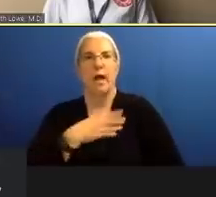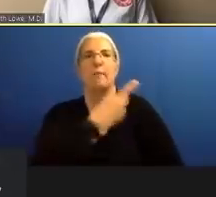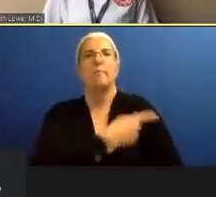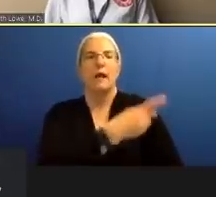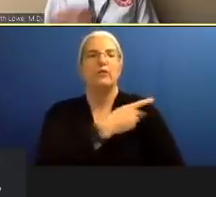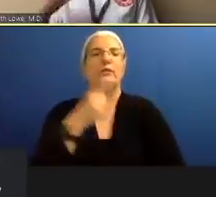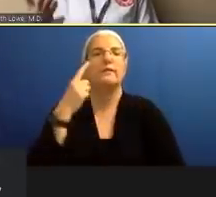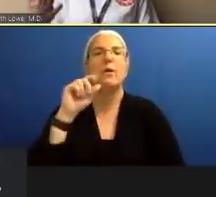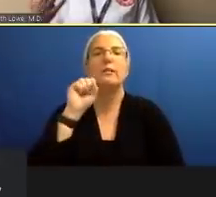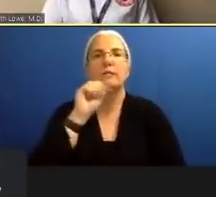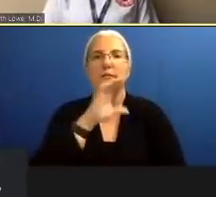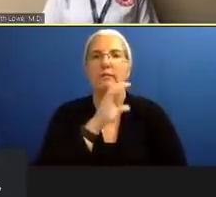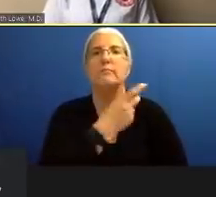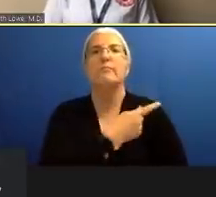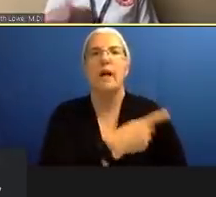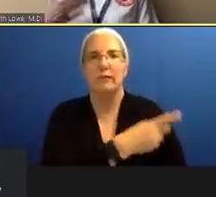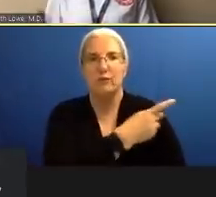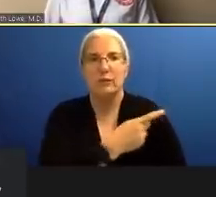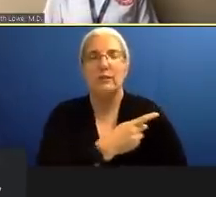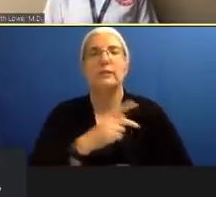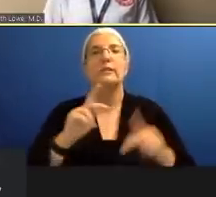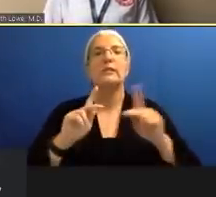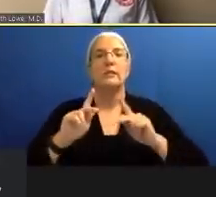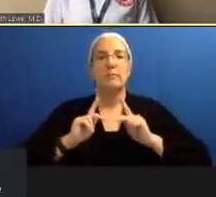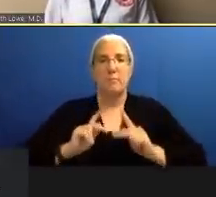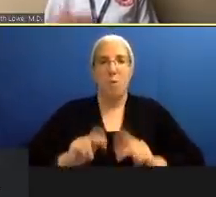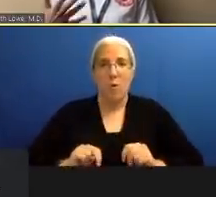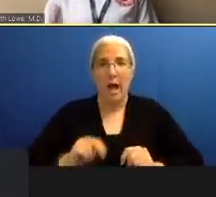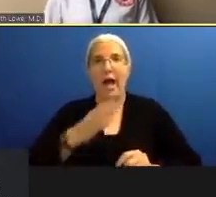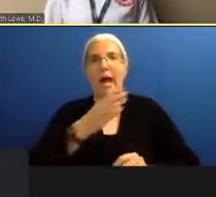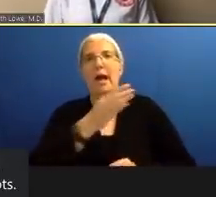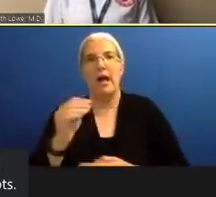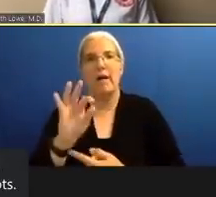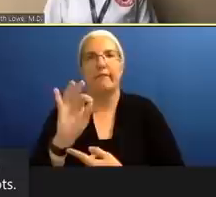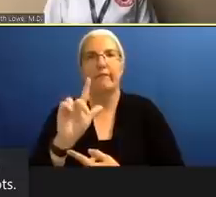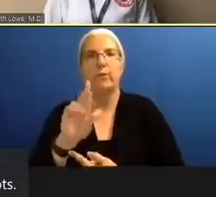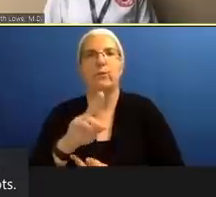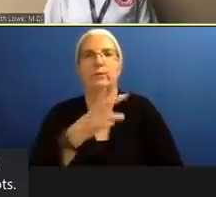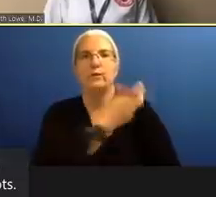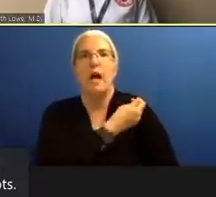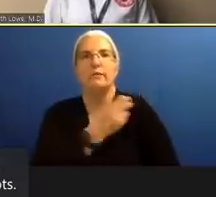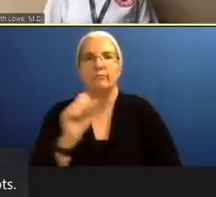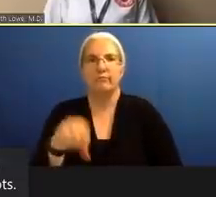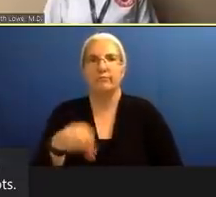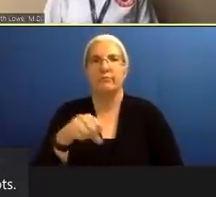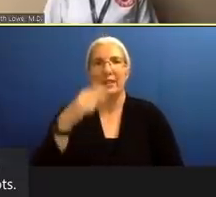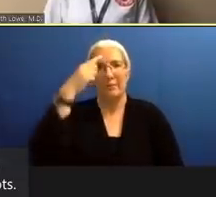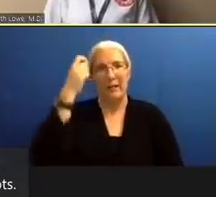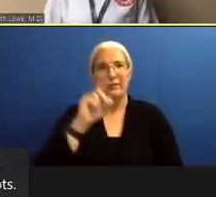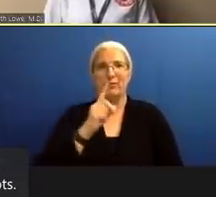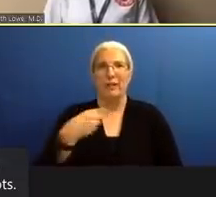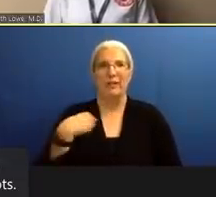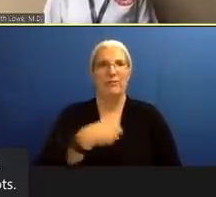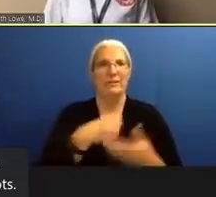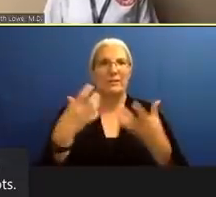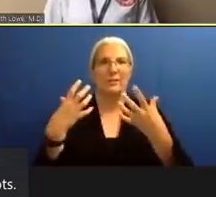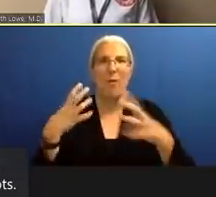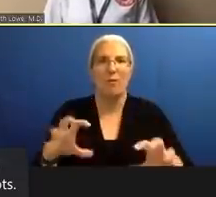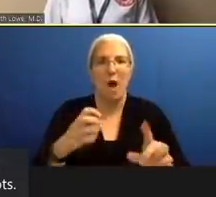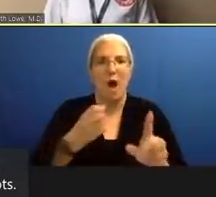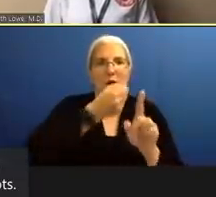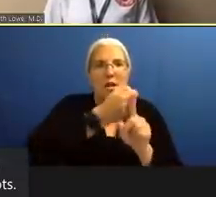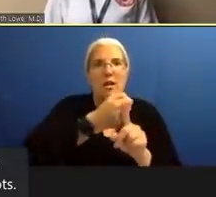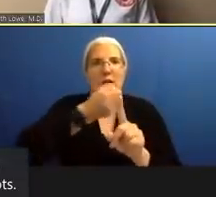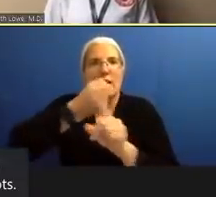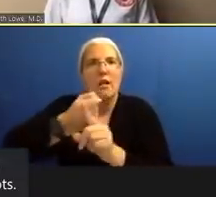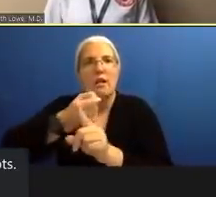influenza shots when those come into season, because the last thing we want is all of these things happening at the same time. So to the extent